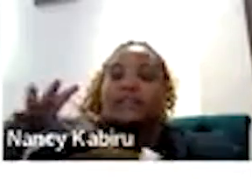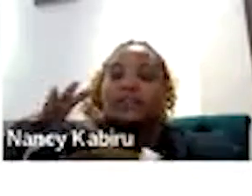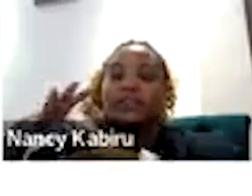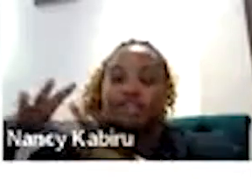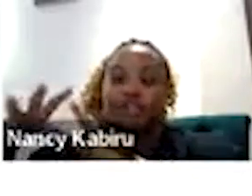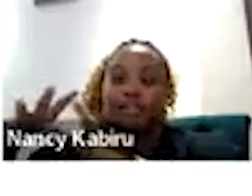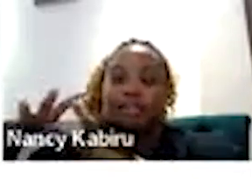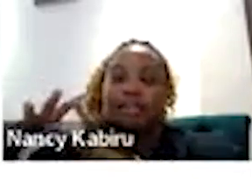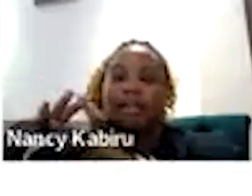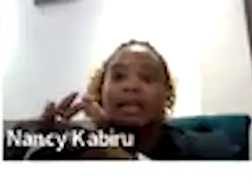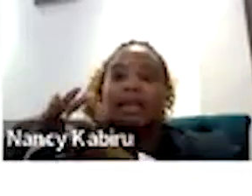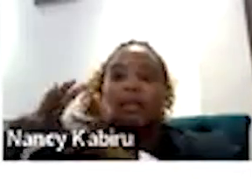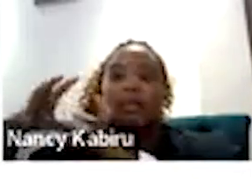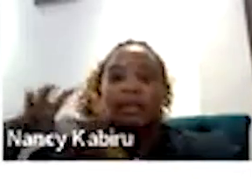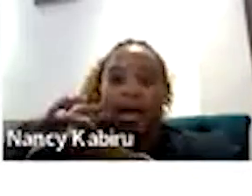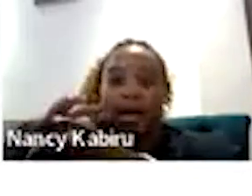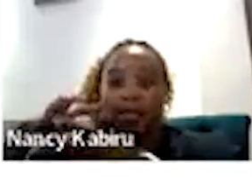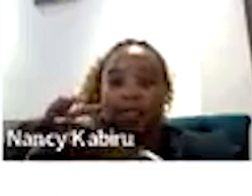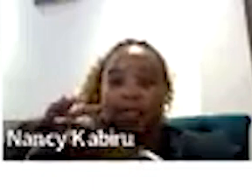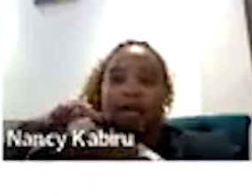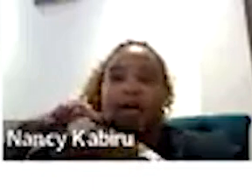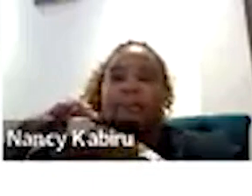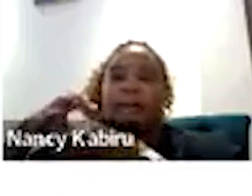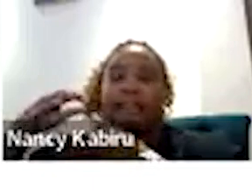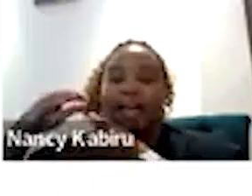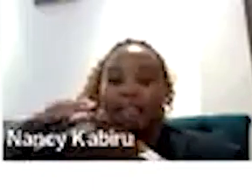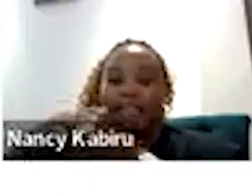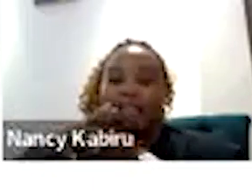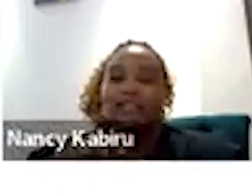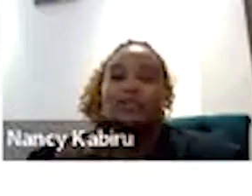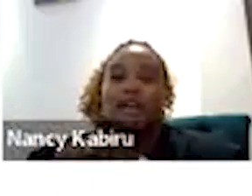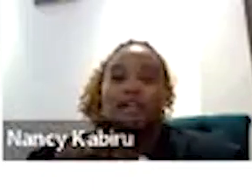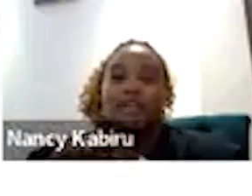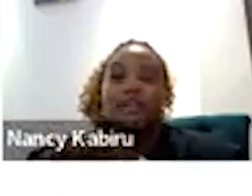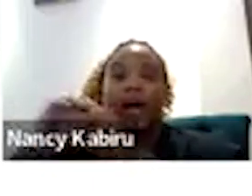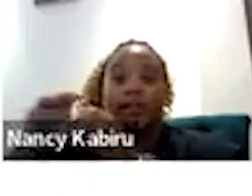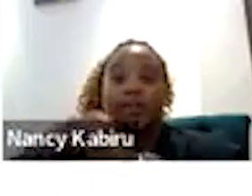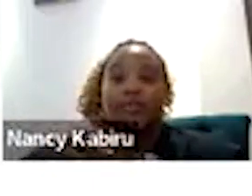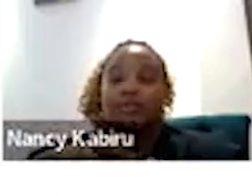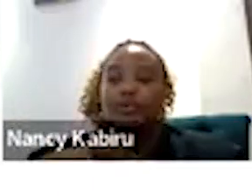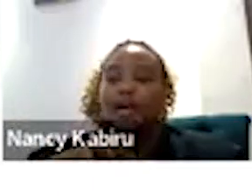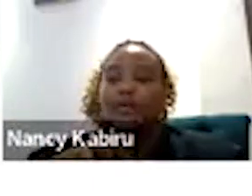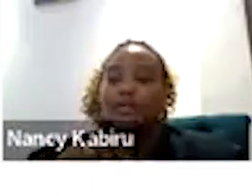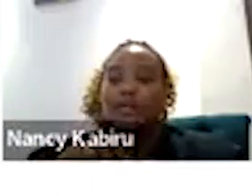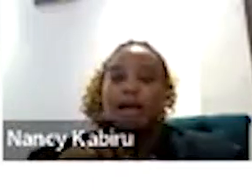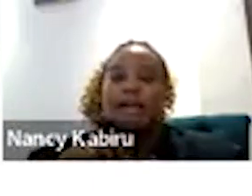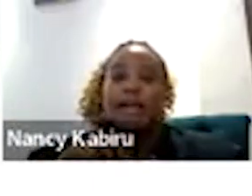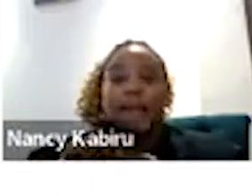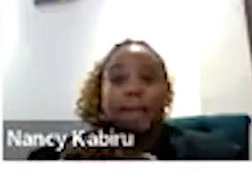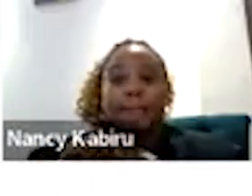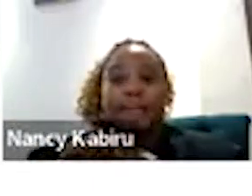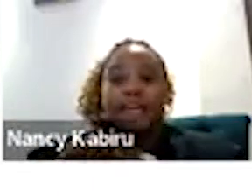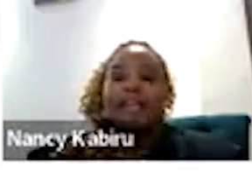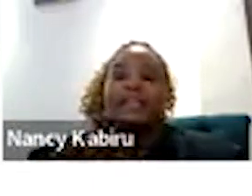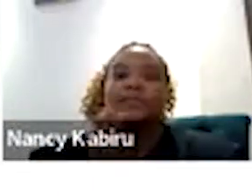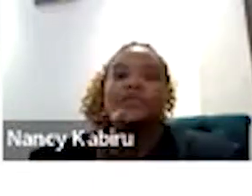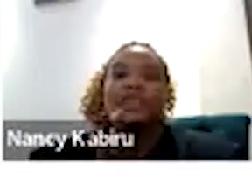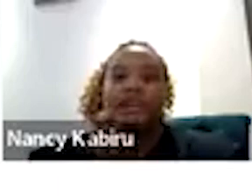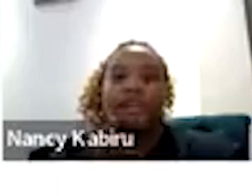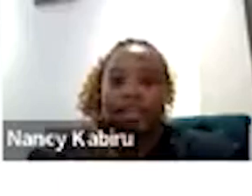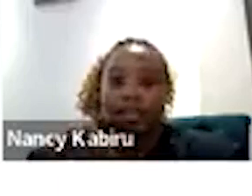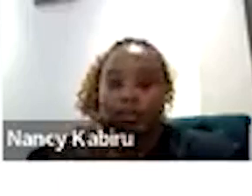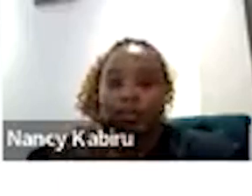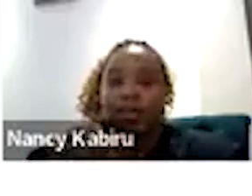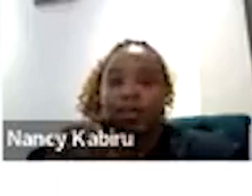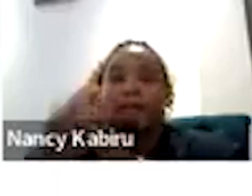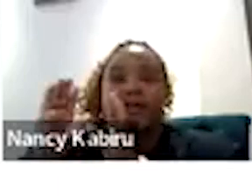and the kind of conditions that they will have at that stage, and so that you are able to look out and direct them